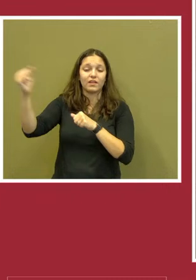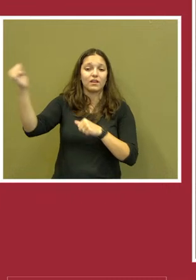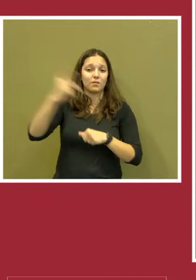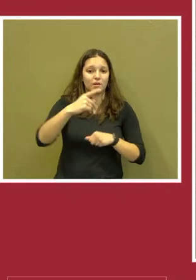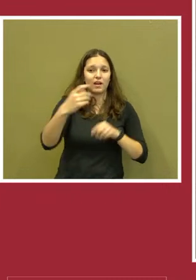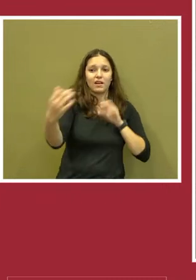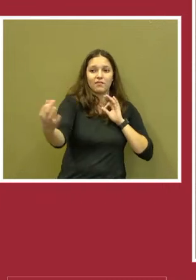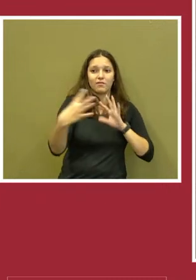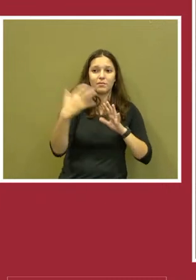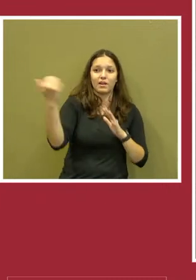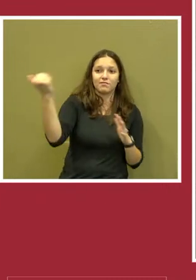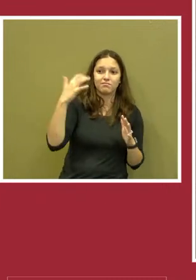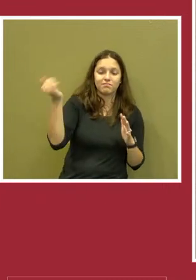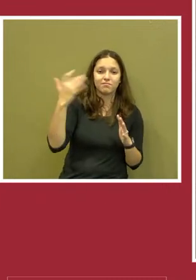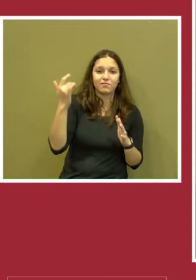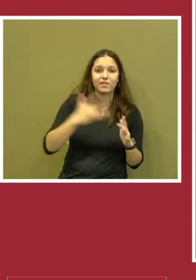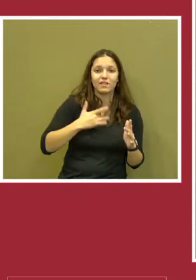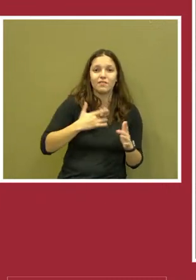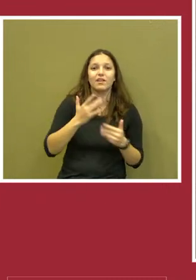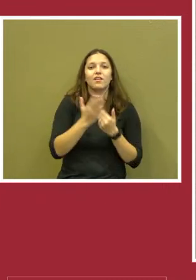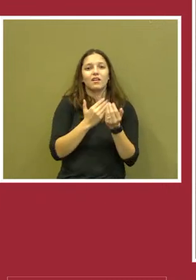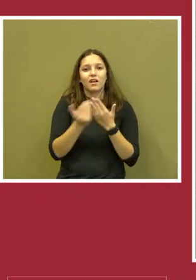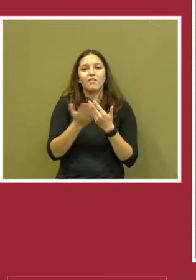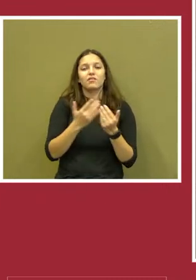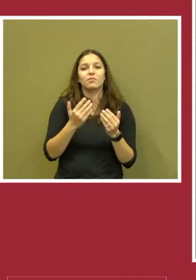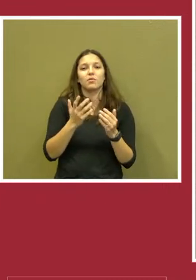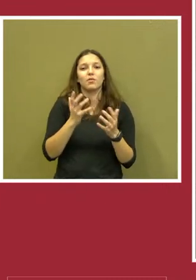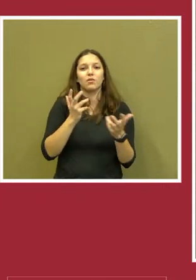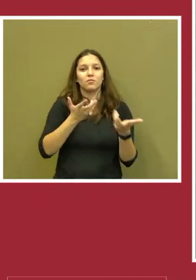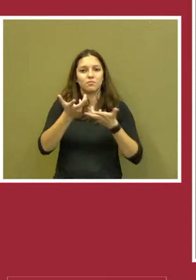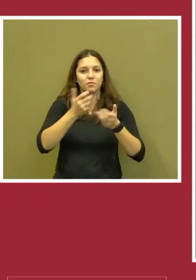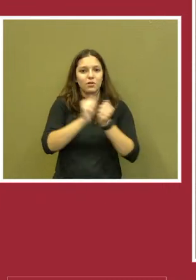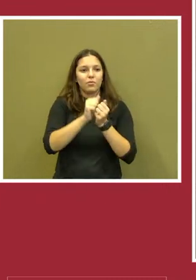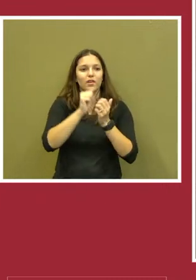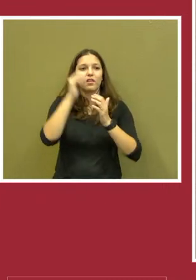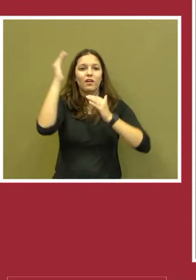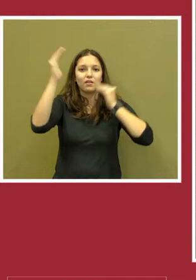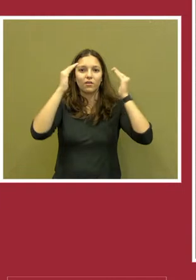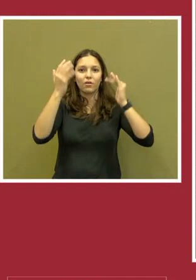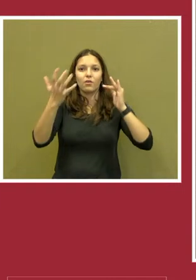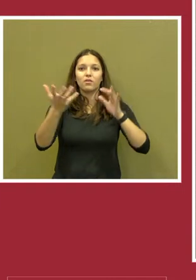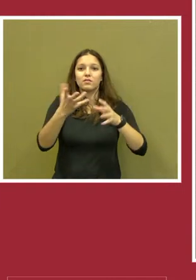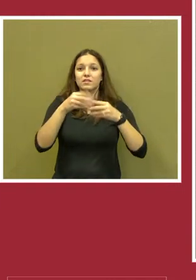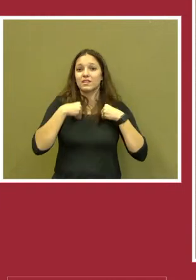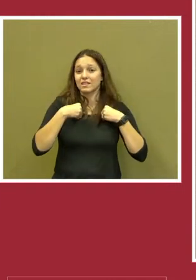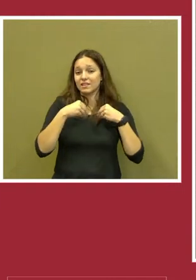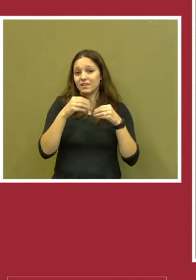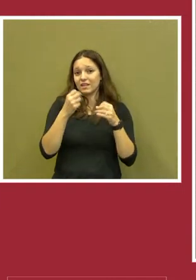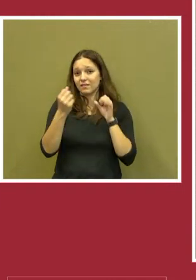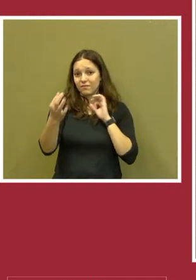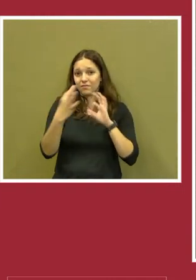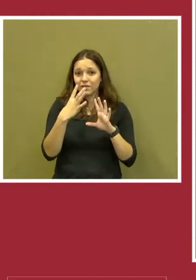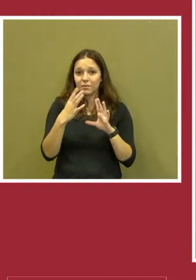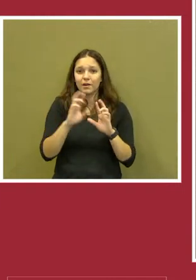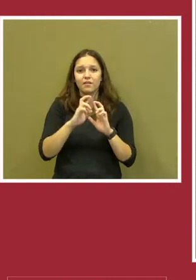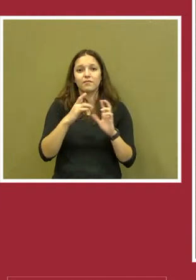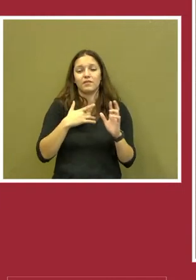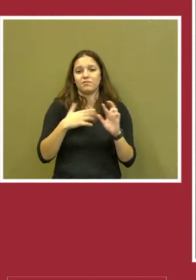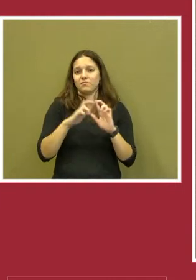us feedback, is that they feel very comfortable speaking with adults and getting feedback, and they feel very prepared for college.